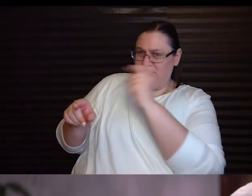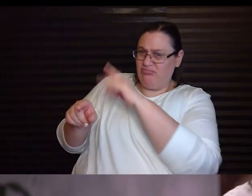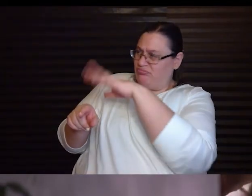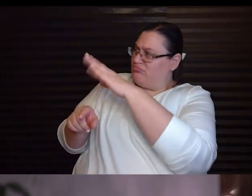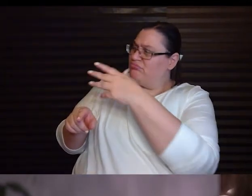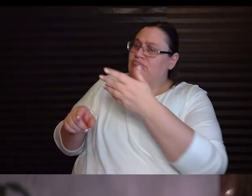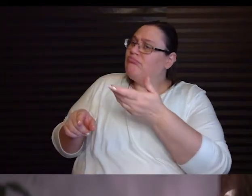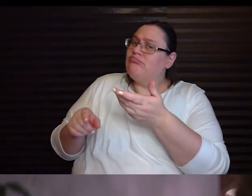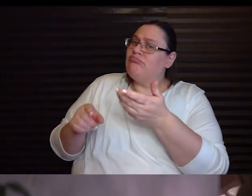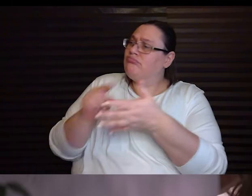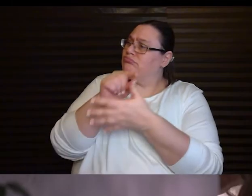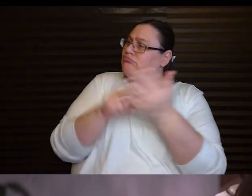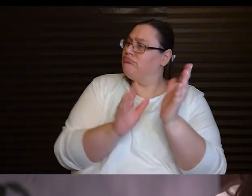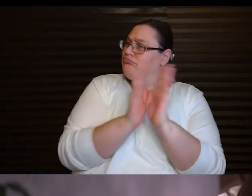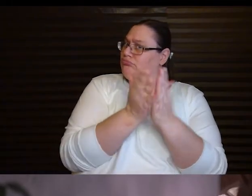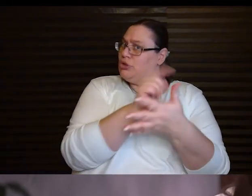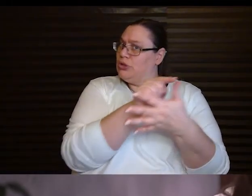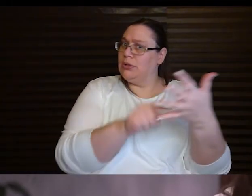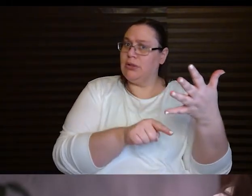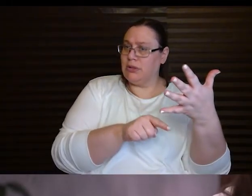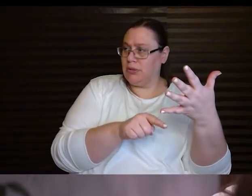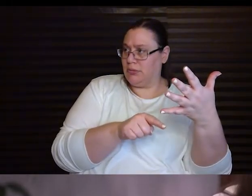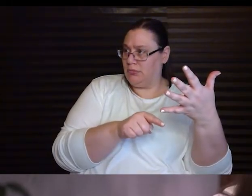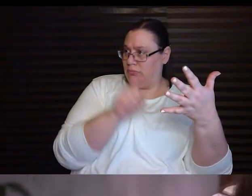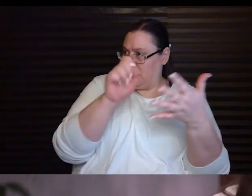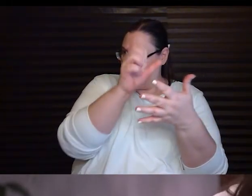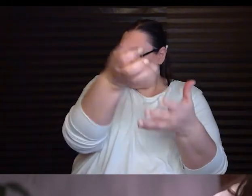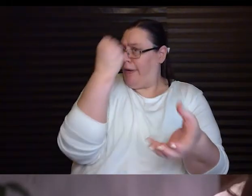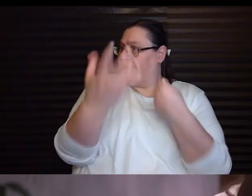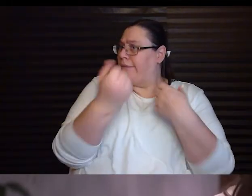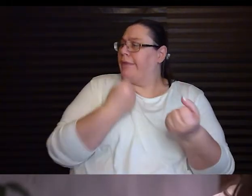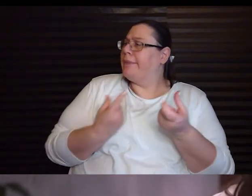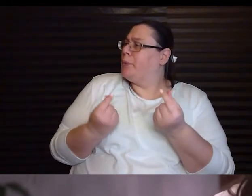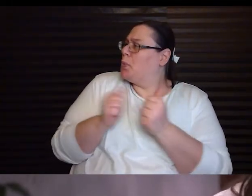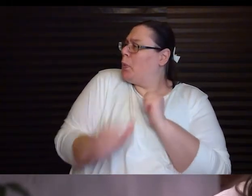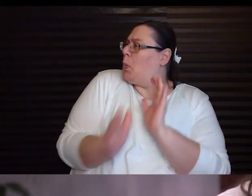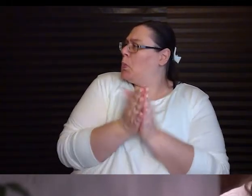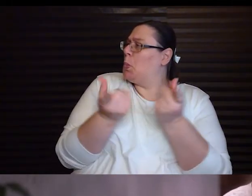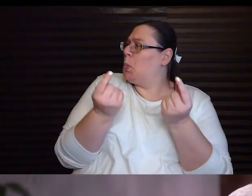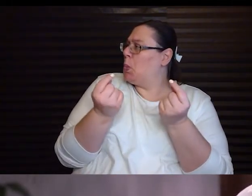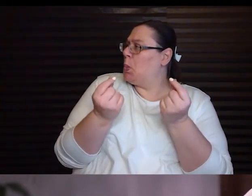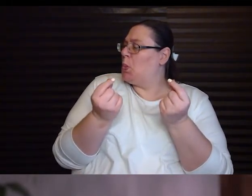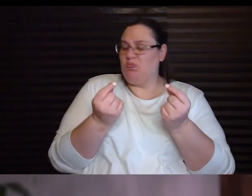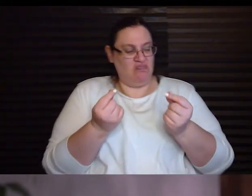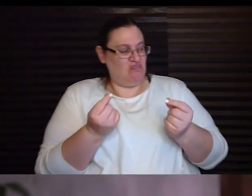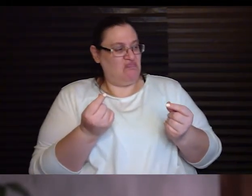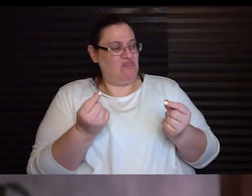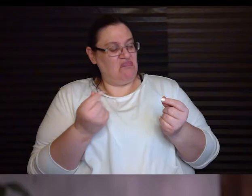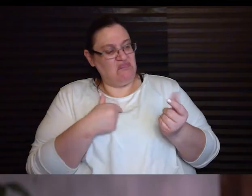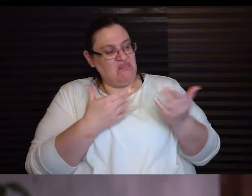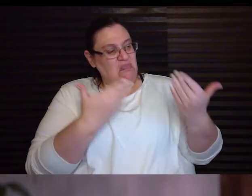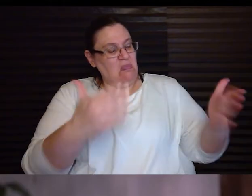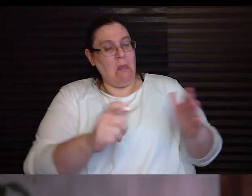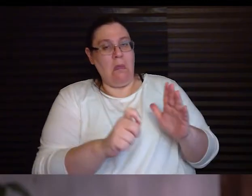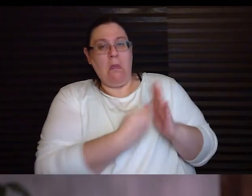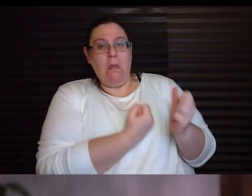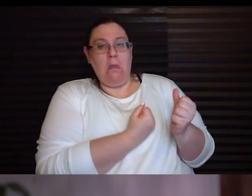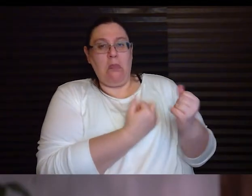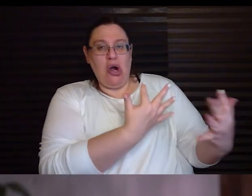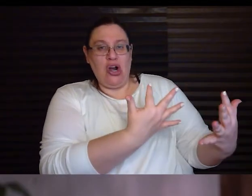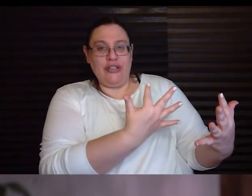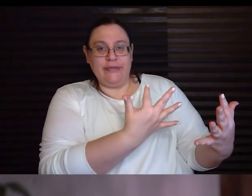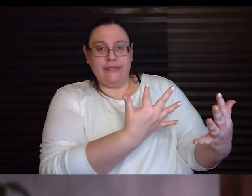asked, what will we do with the books that have to be removed from the shelves? I would burn them, he